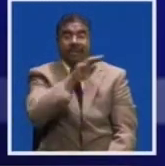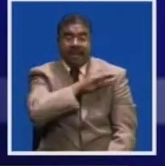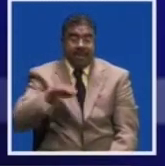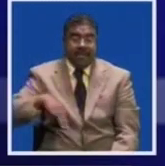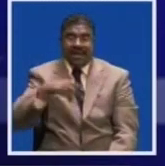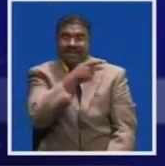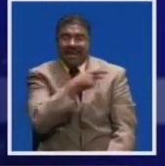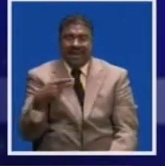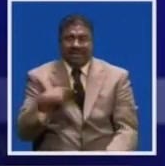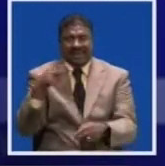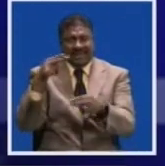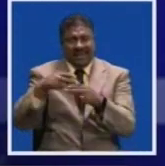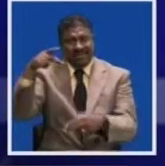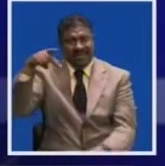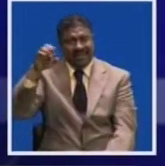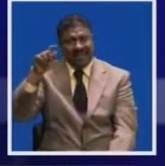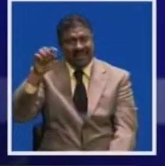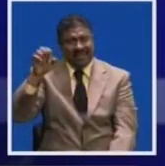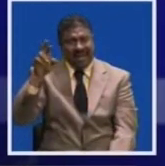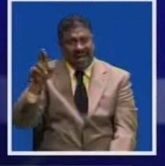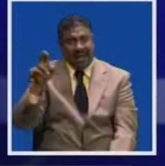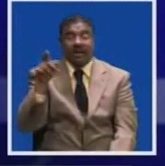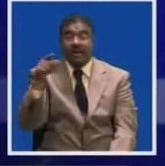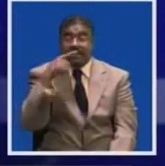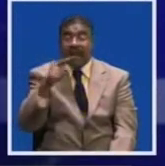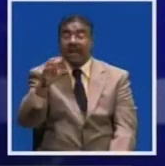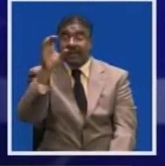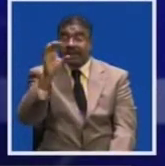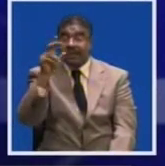of the Commonwealth Parliamentary Association CPA